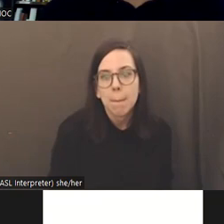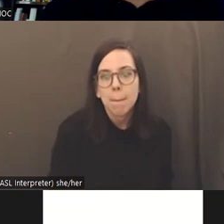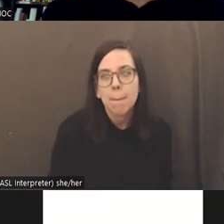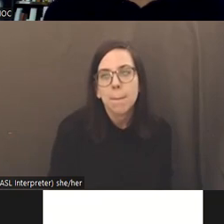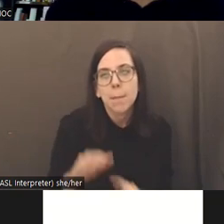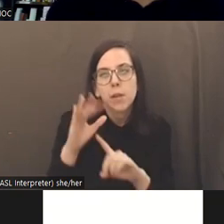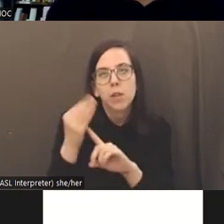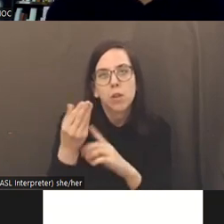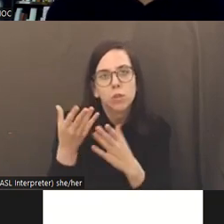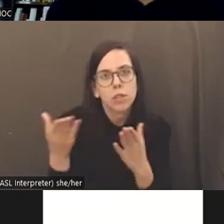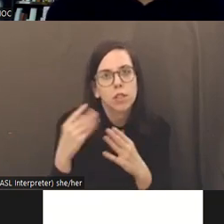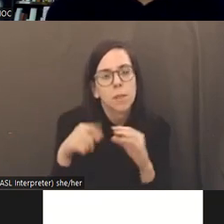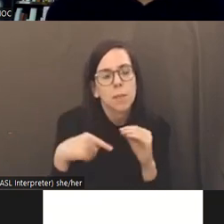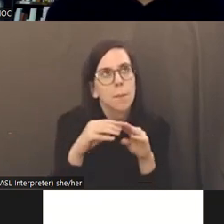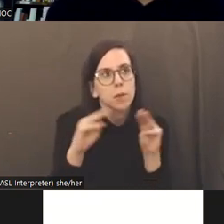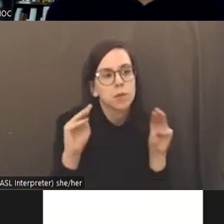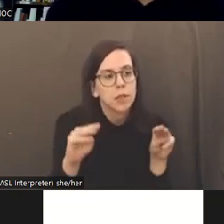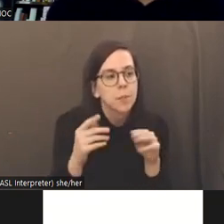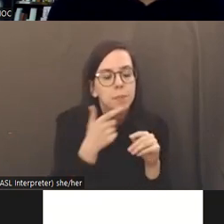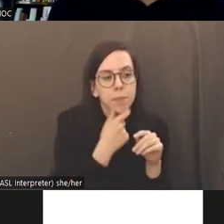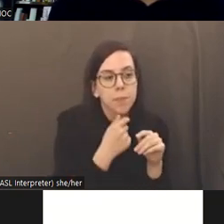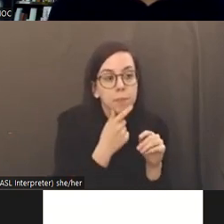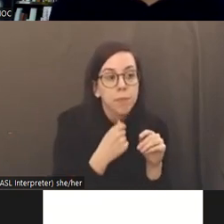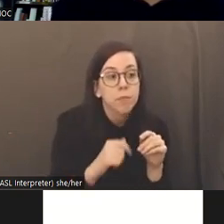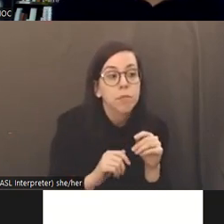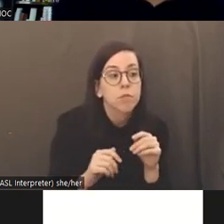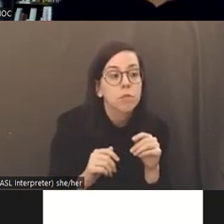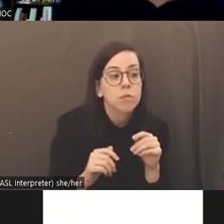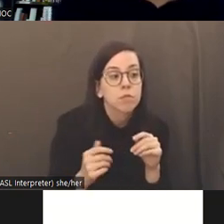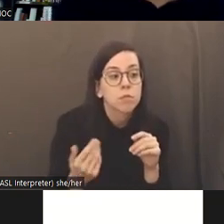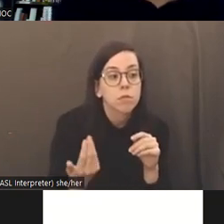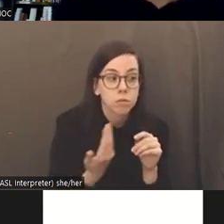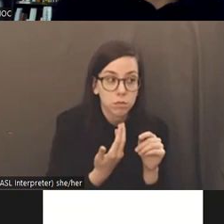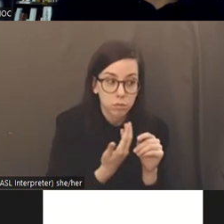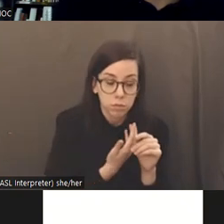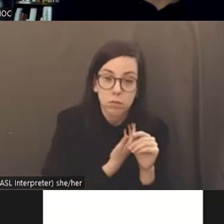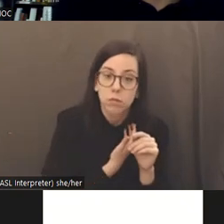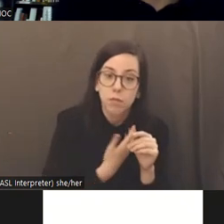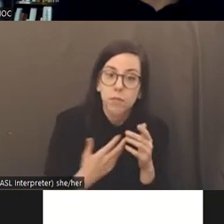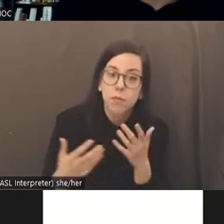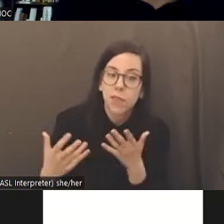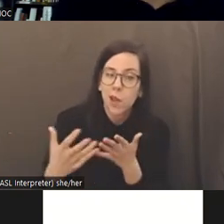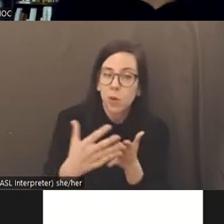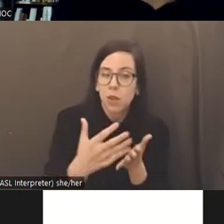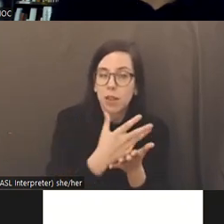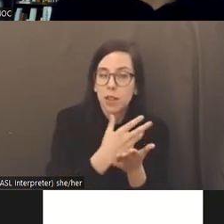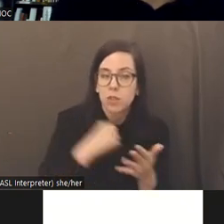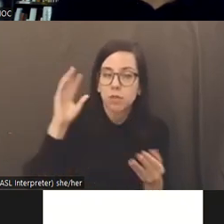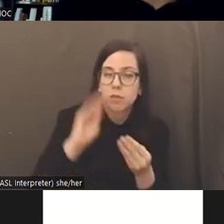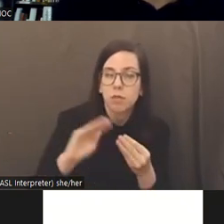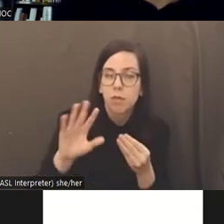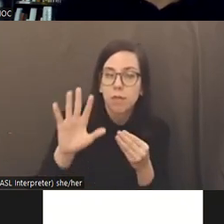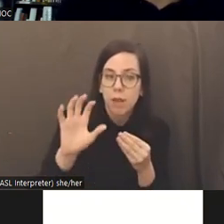and a little bit about the museum, so our artifacts and our collection is about 500 pieces, and that